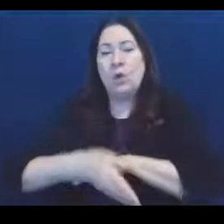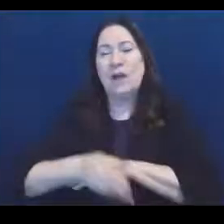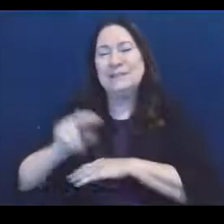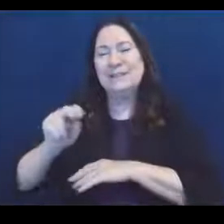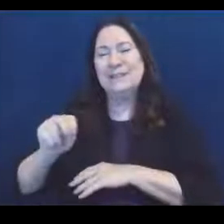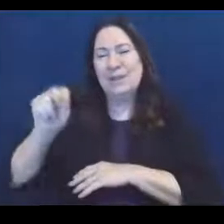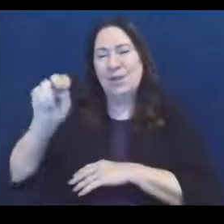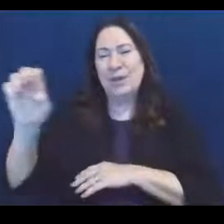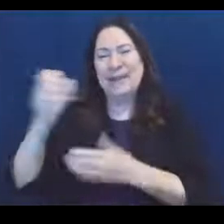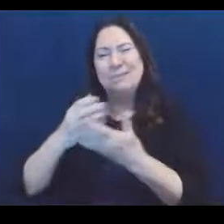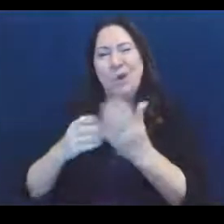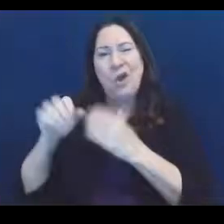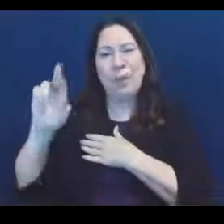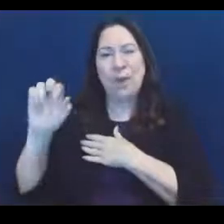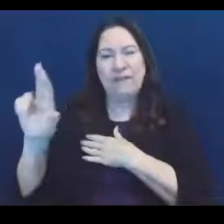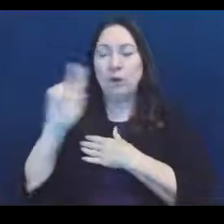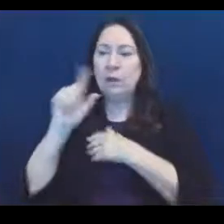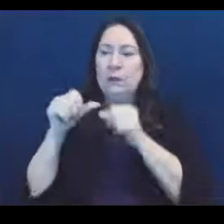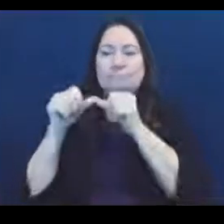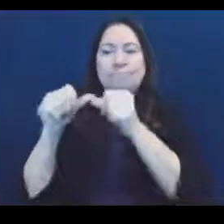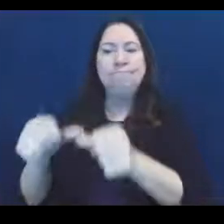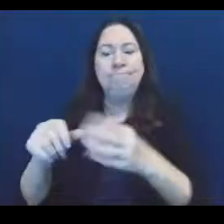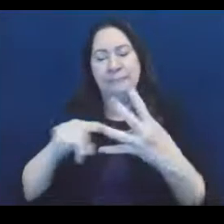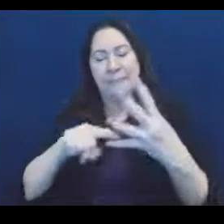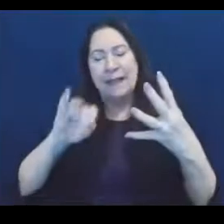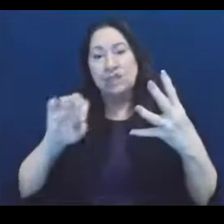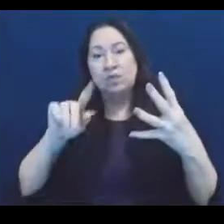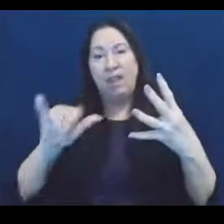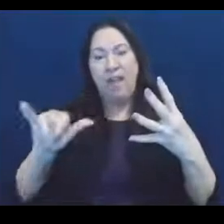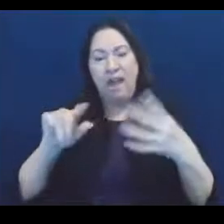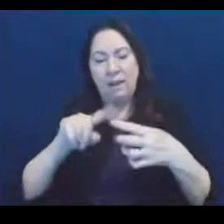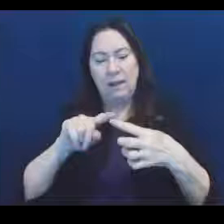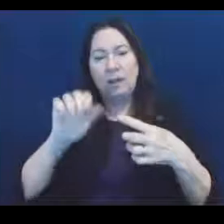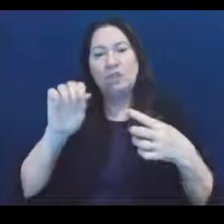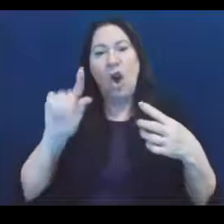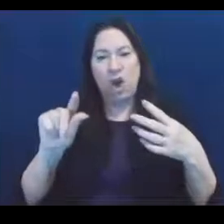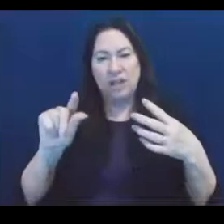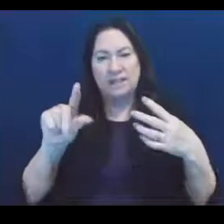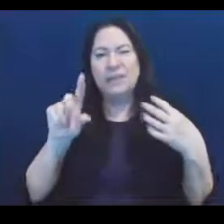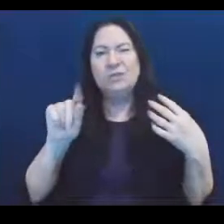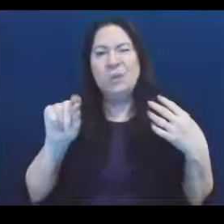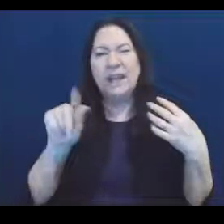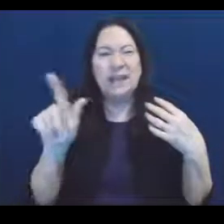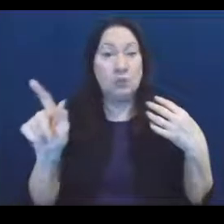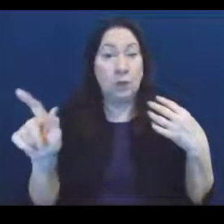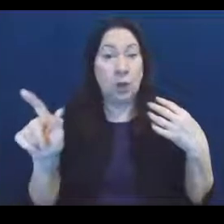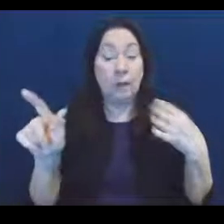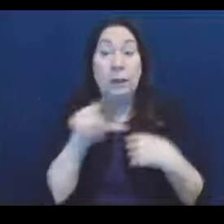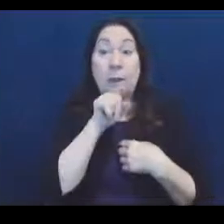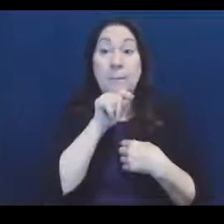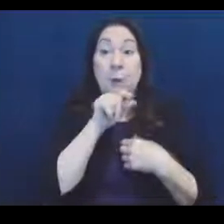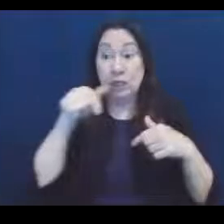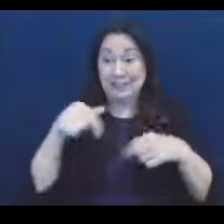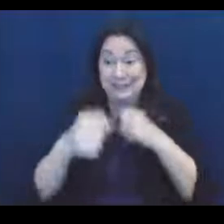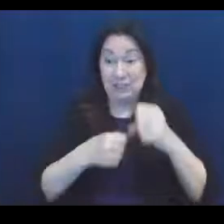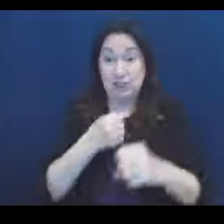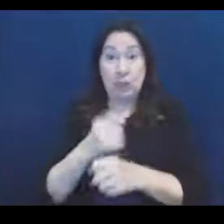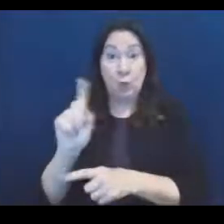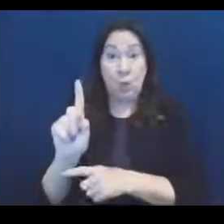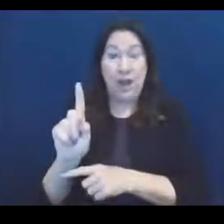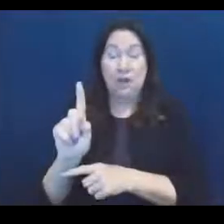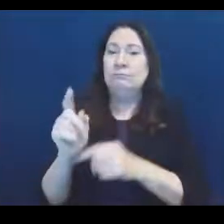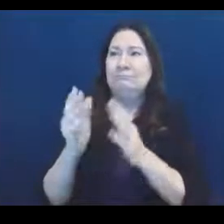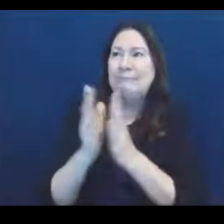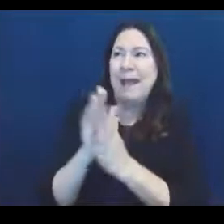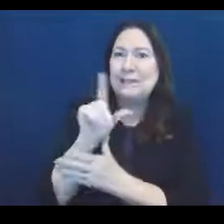And this occurred for several weeks in late July and early August of 2021. Now, where will the birds end up this year? You have to ask the birds. We have